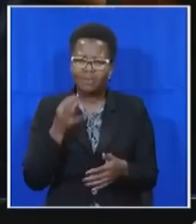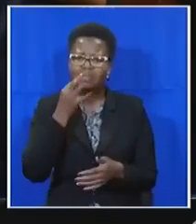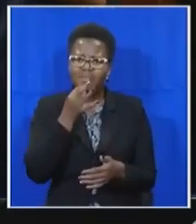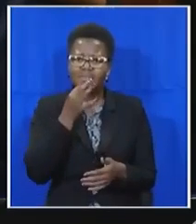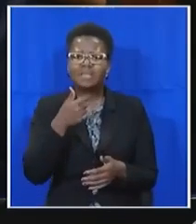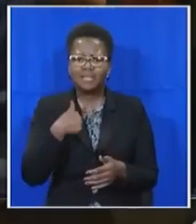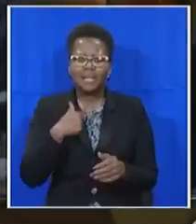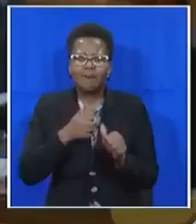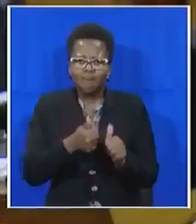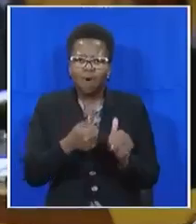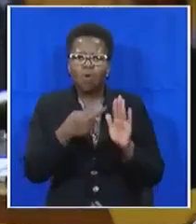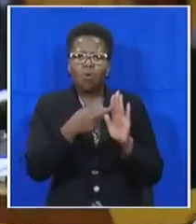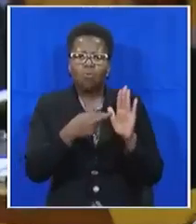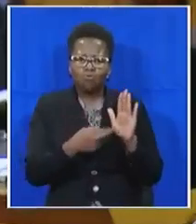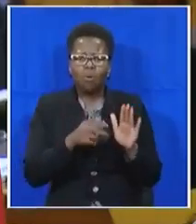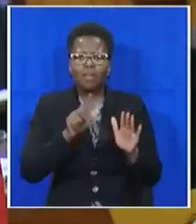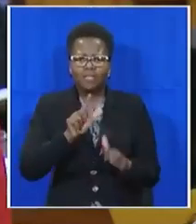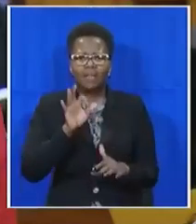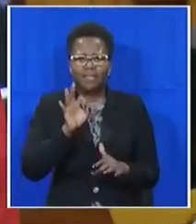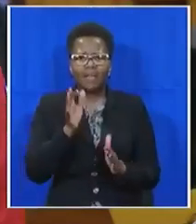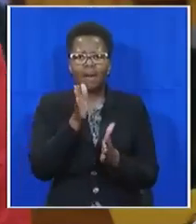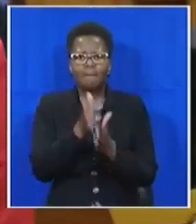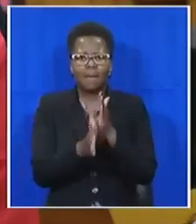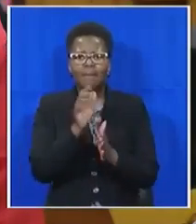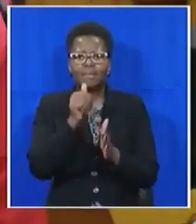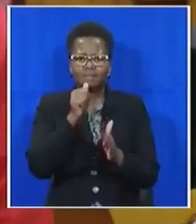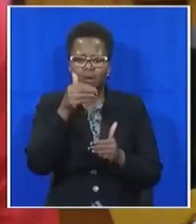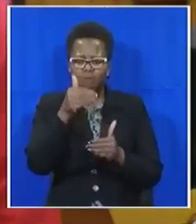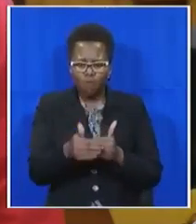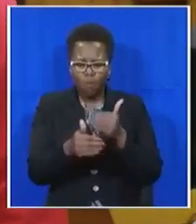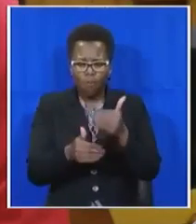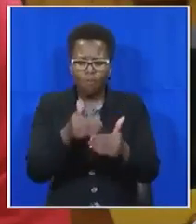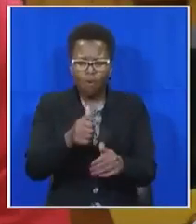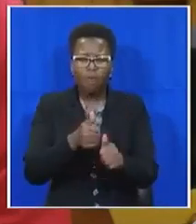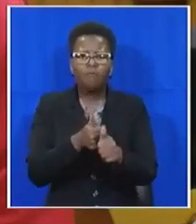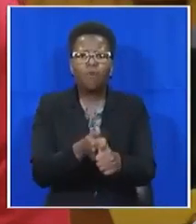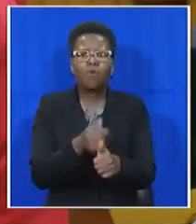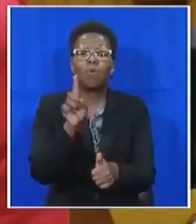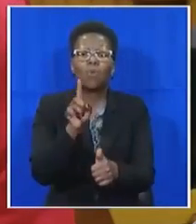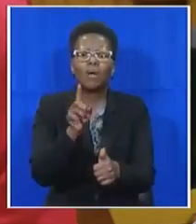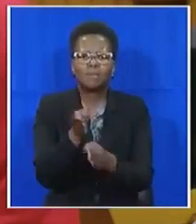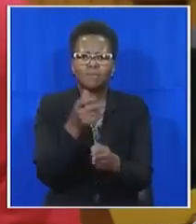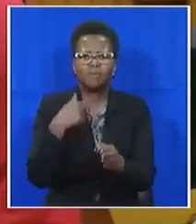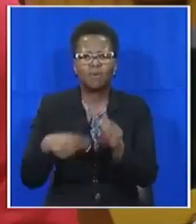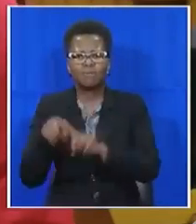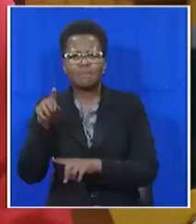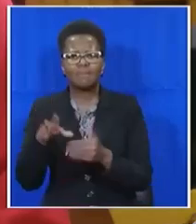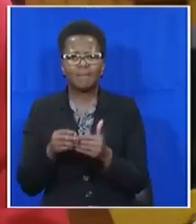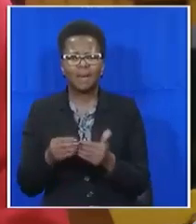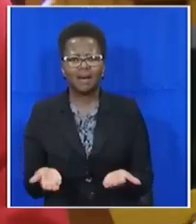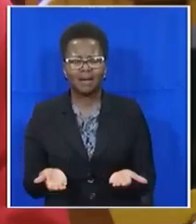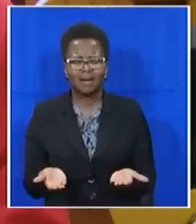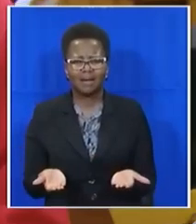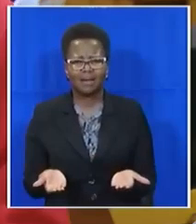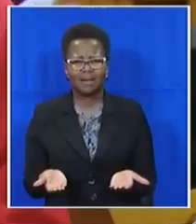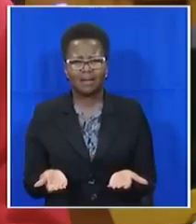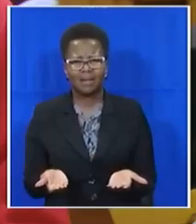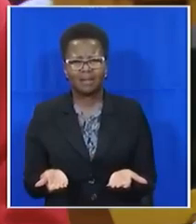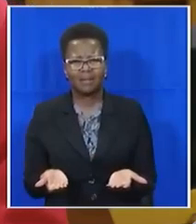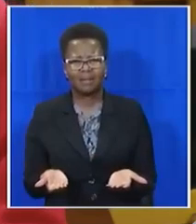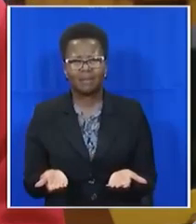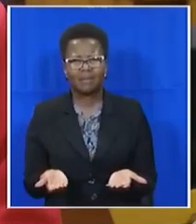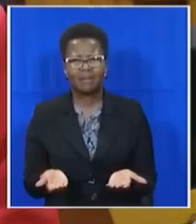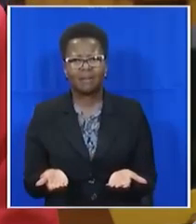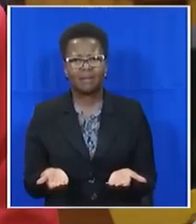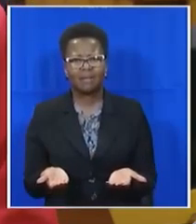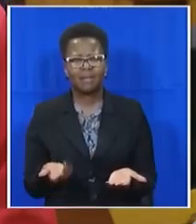terms of Rule 73 that this is the procedure that you have to follow before you evict a member from the House. Honorable You